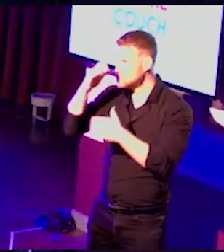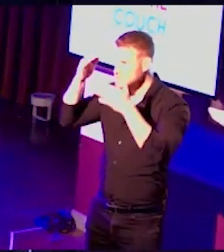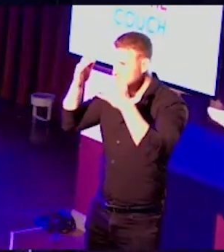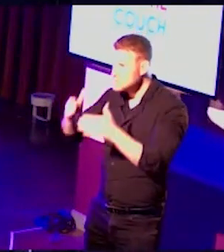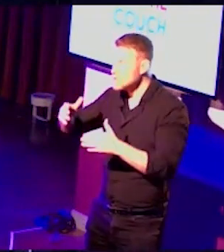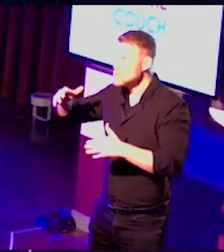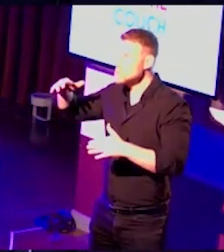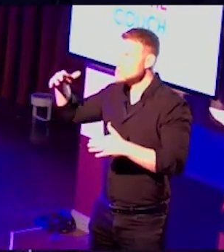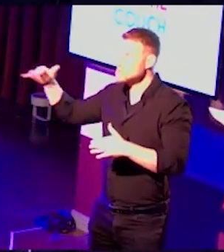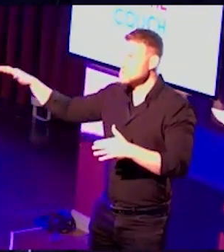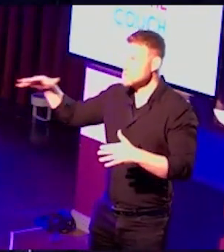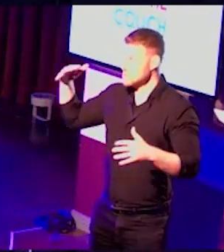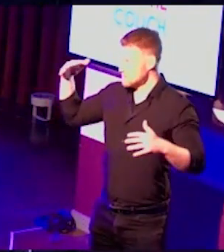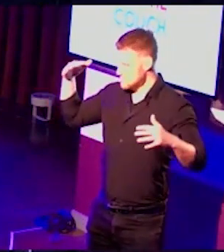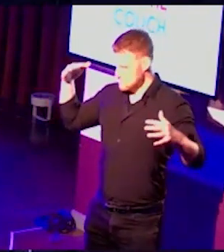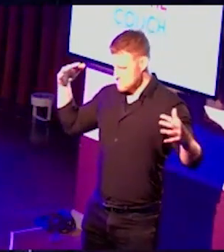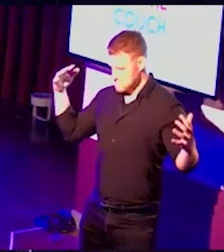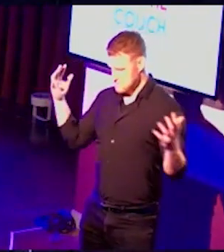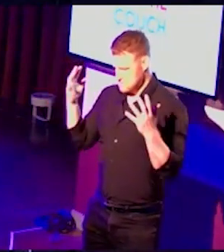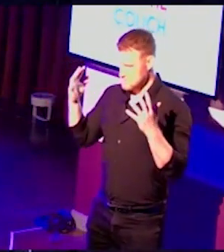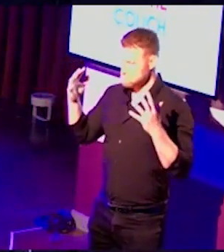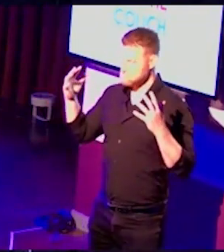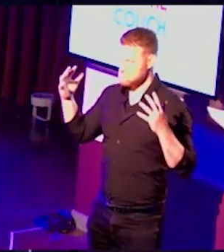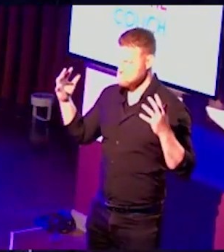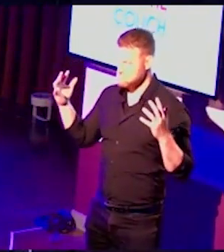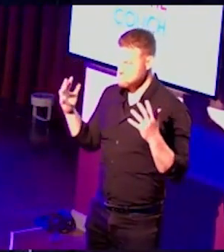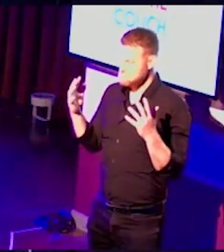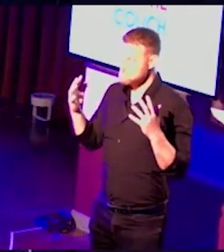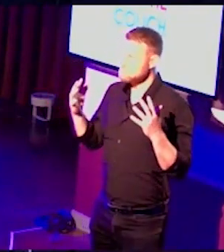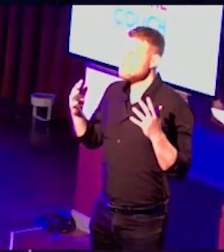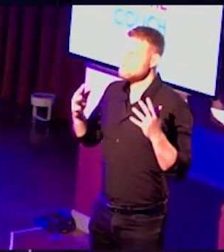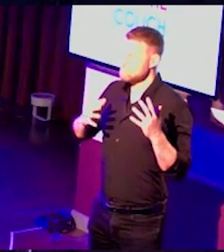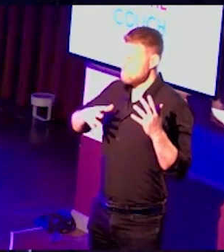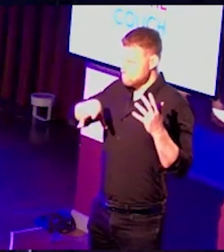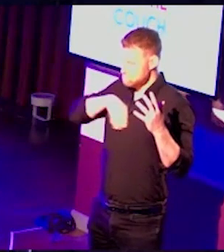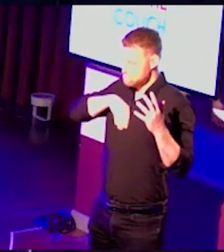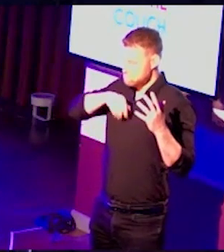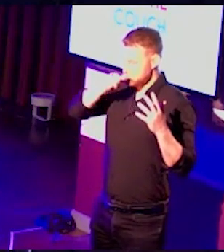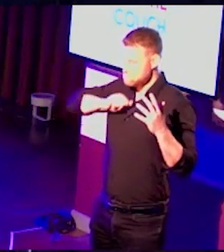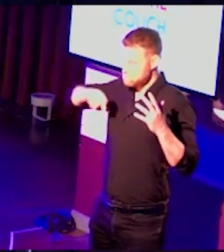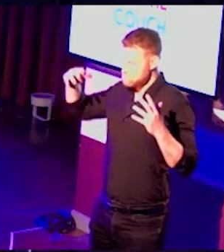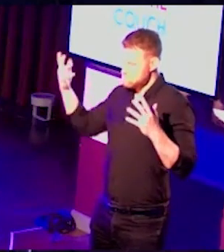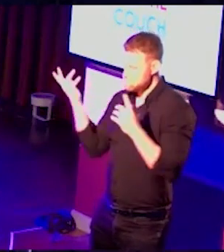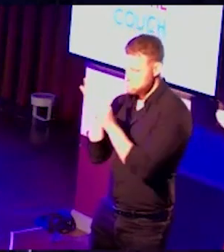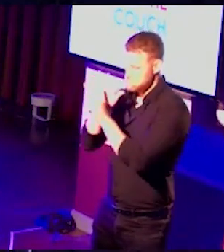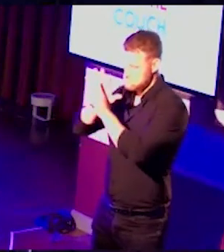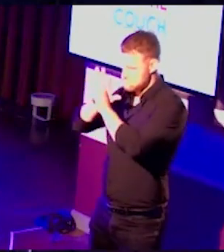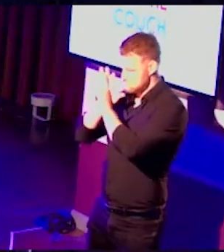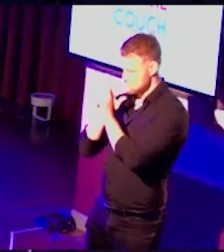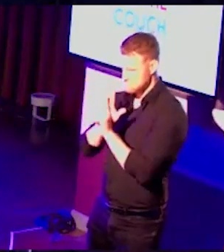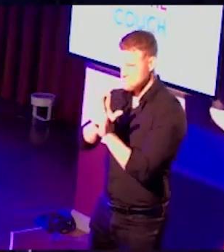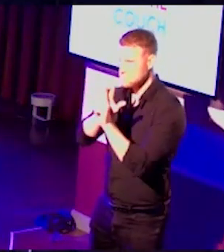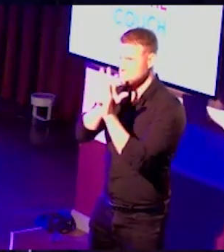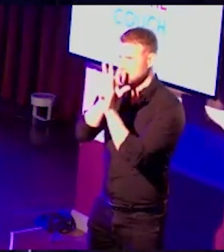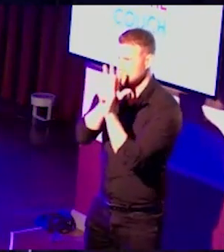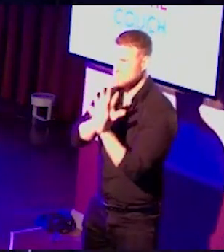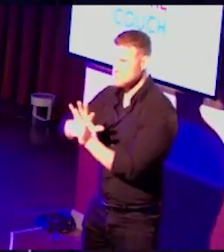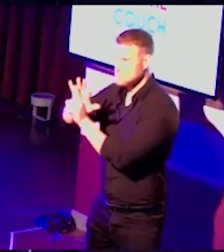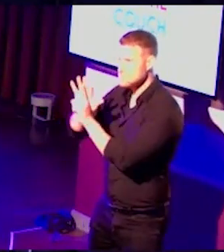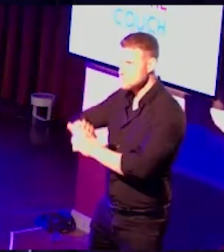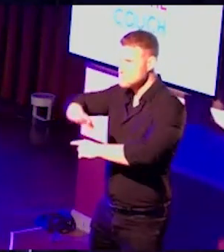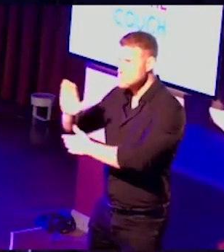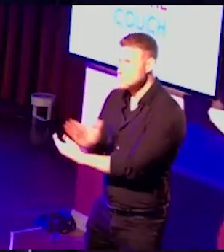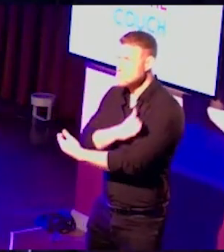better company. I always learned to hide away in music. I never knew